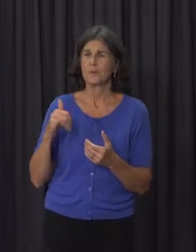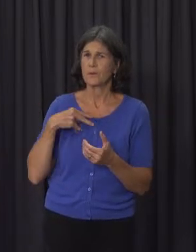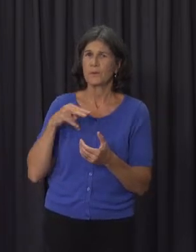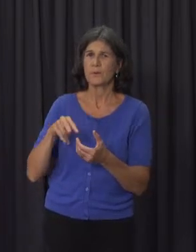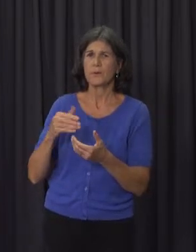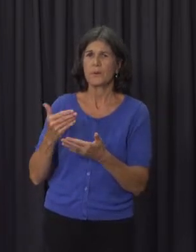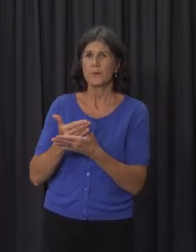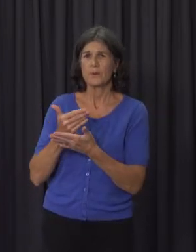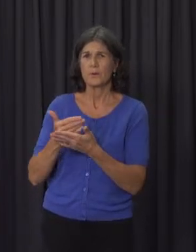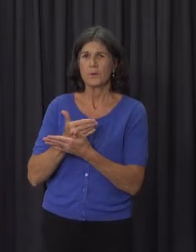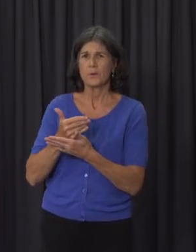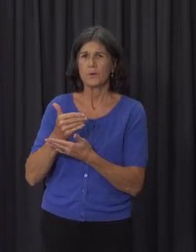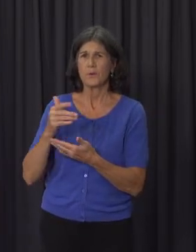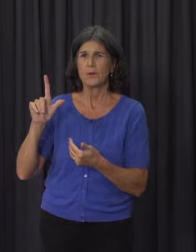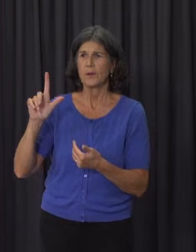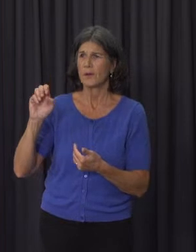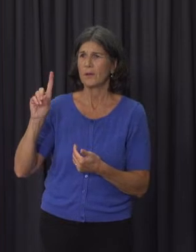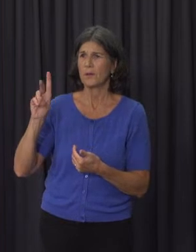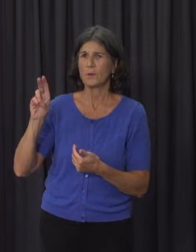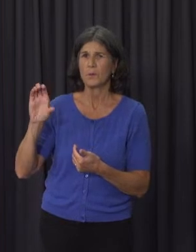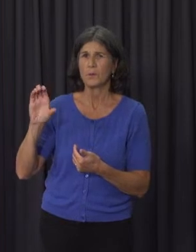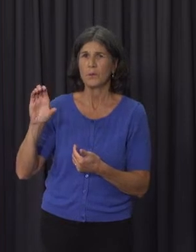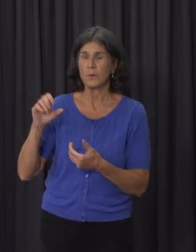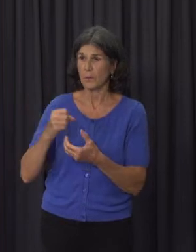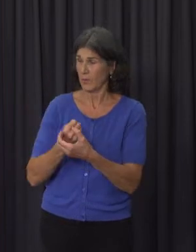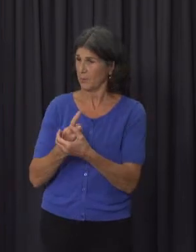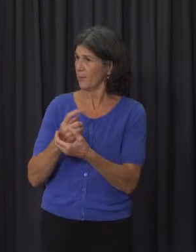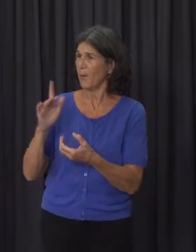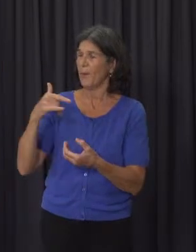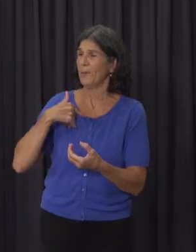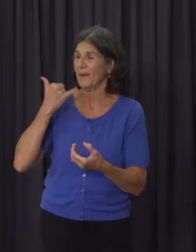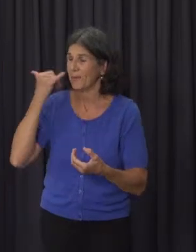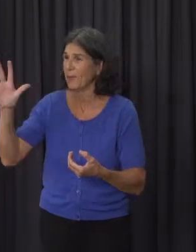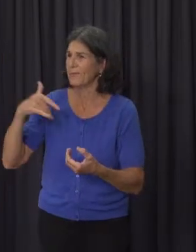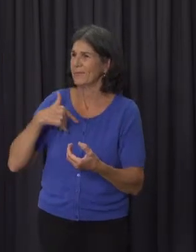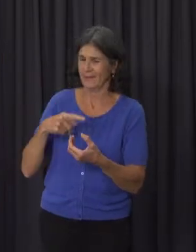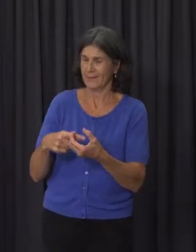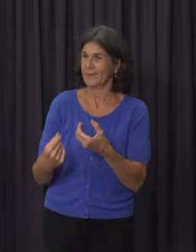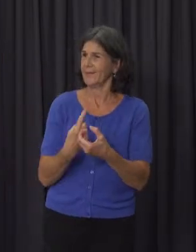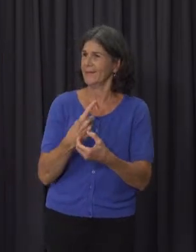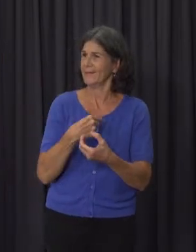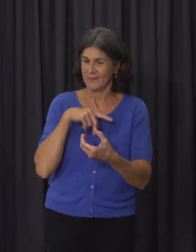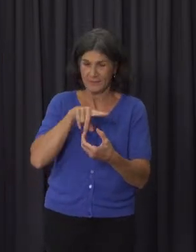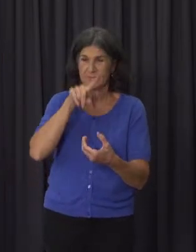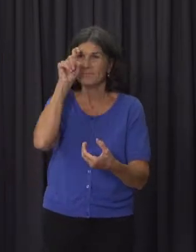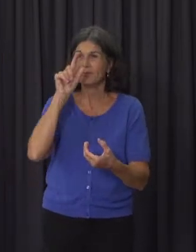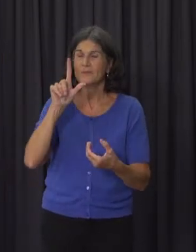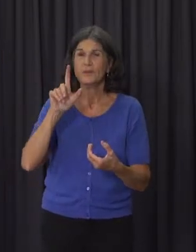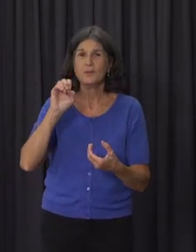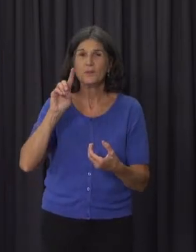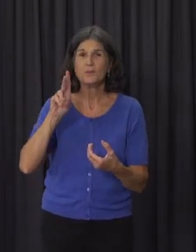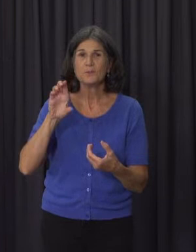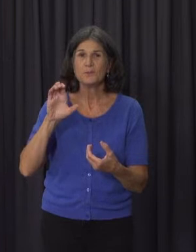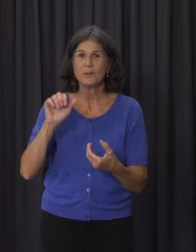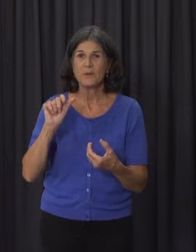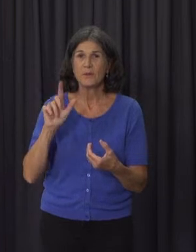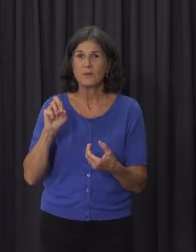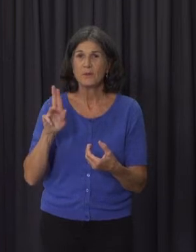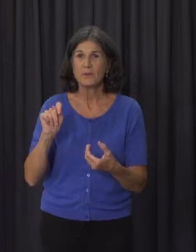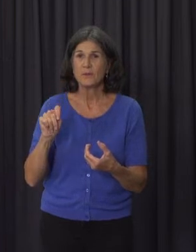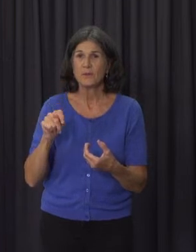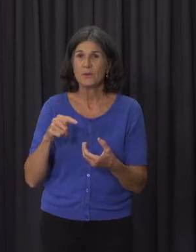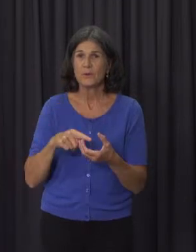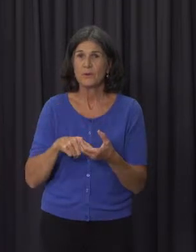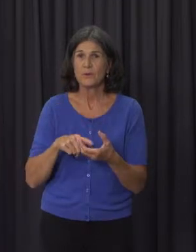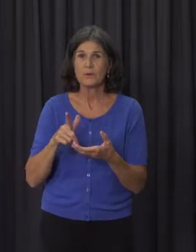sorry, this just popped up, so I don't have any of the details. I'm hoping someone in the room can give us the